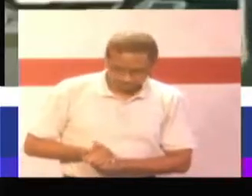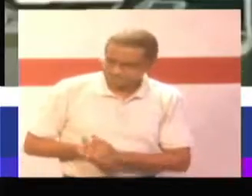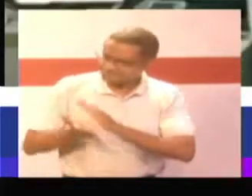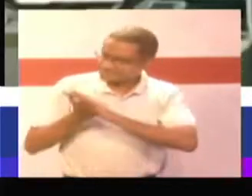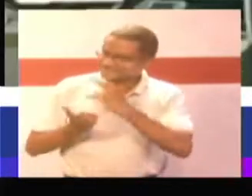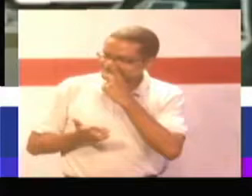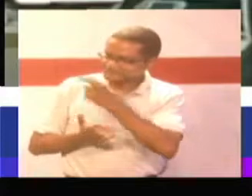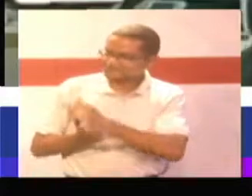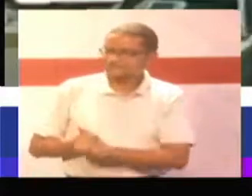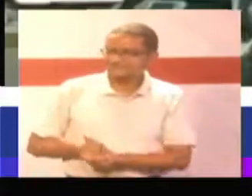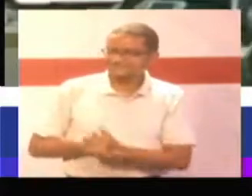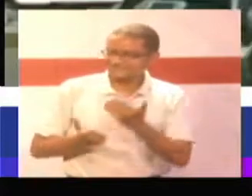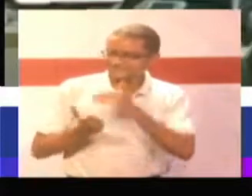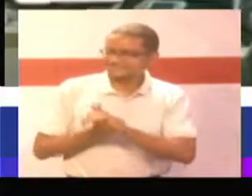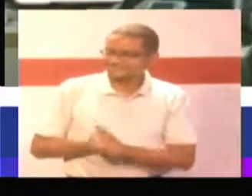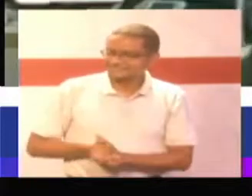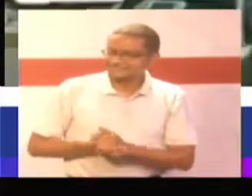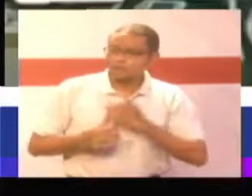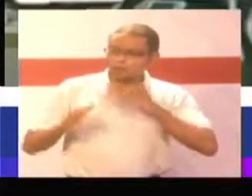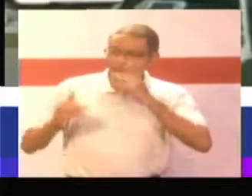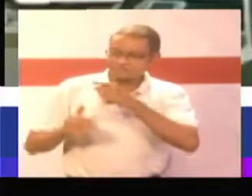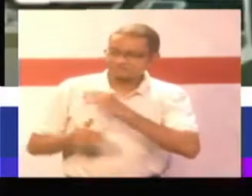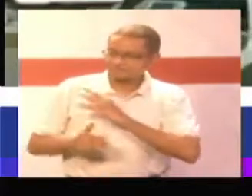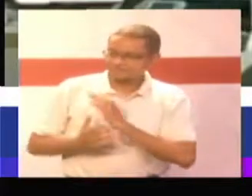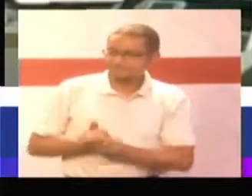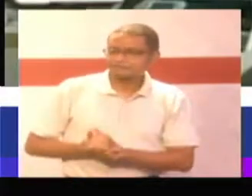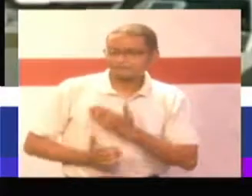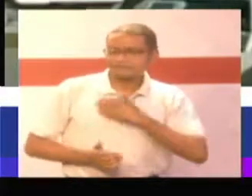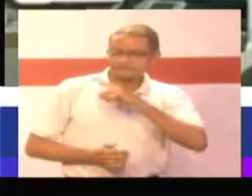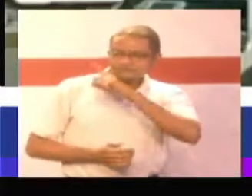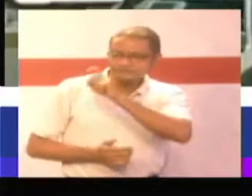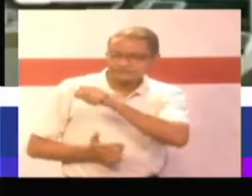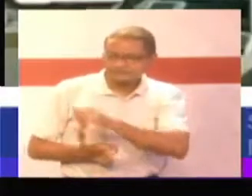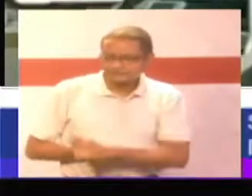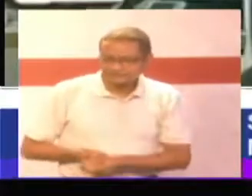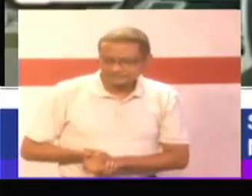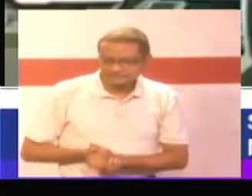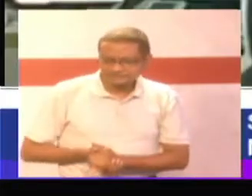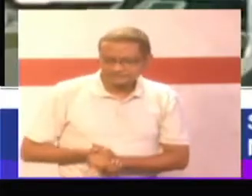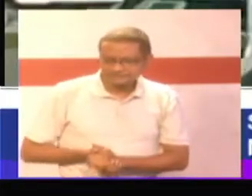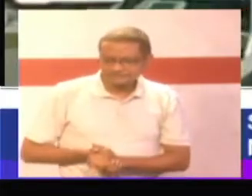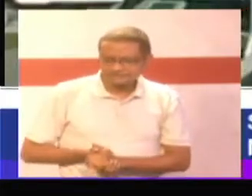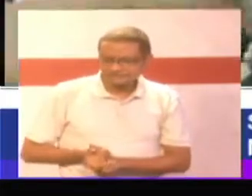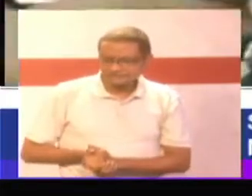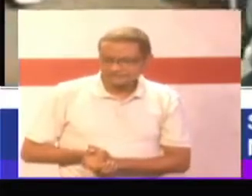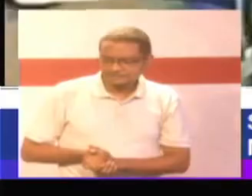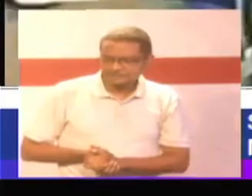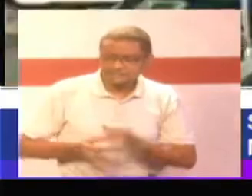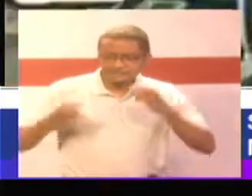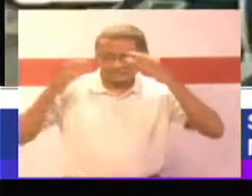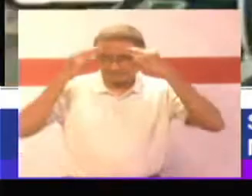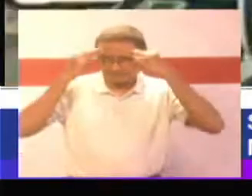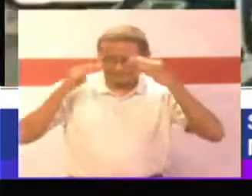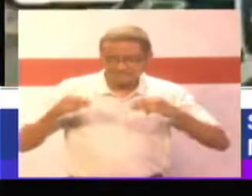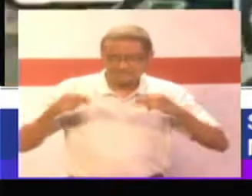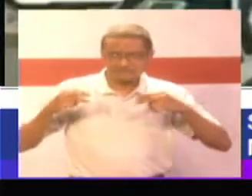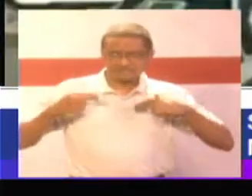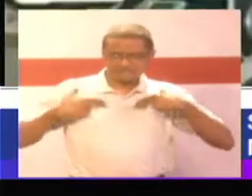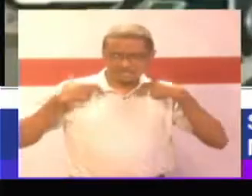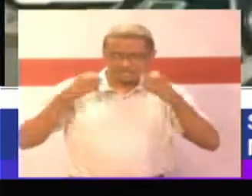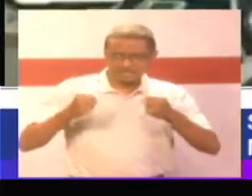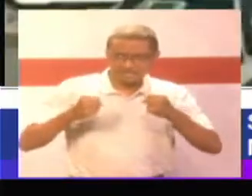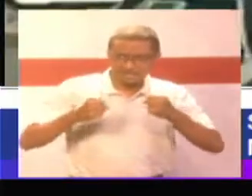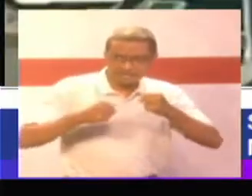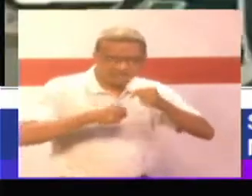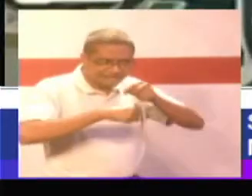good. My question would be, what has been the Ministry of Health's advice to